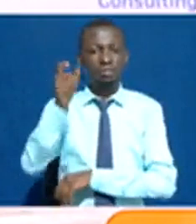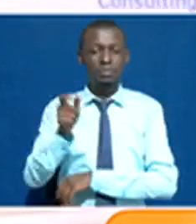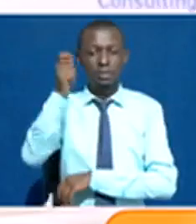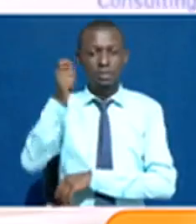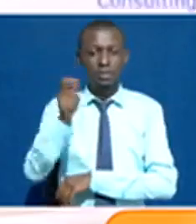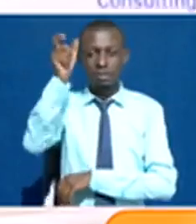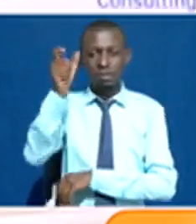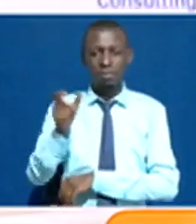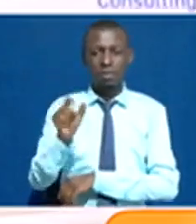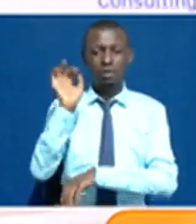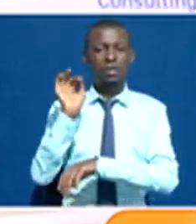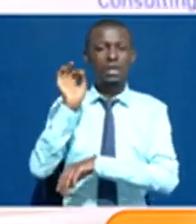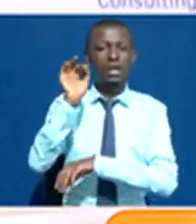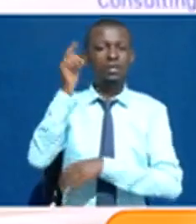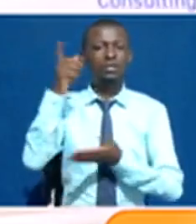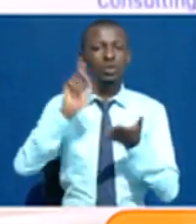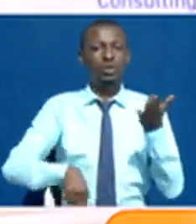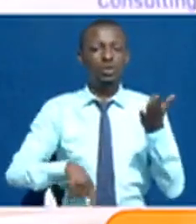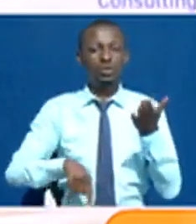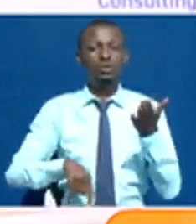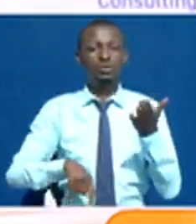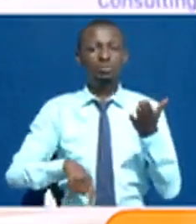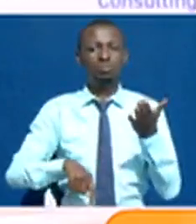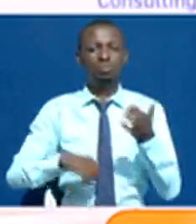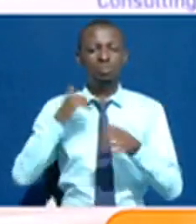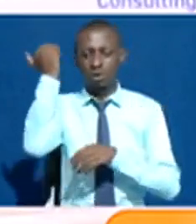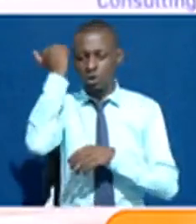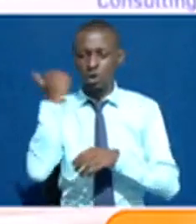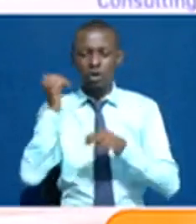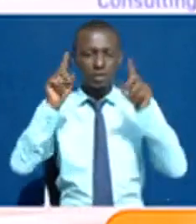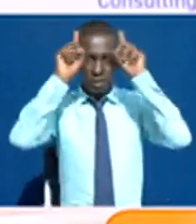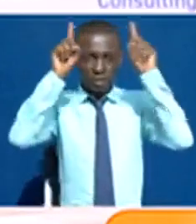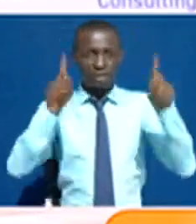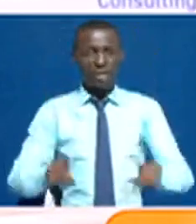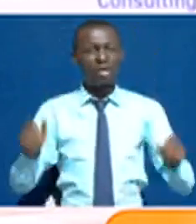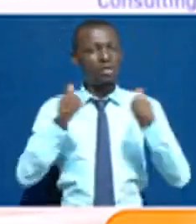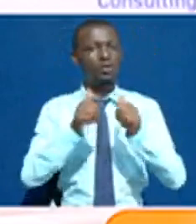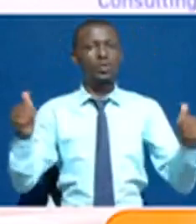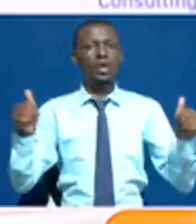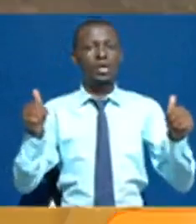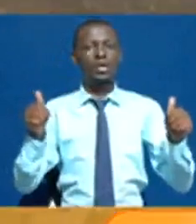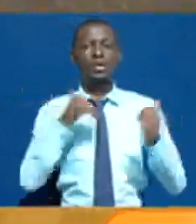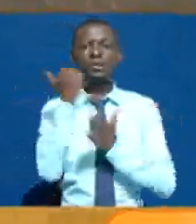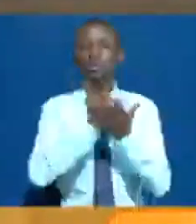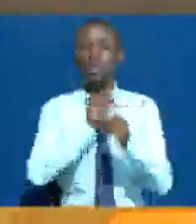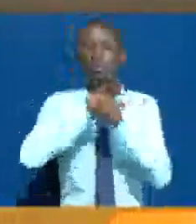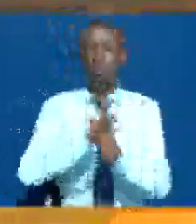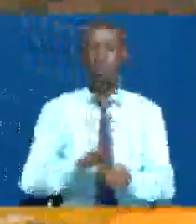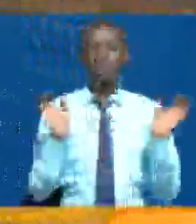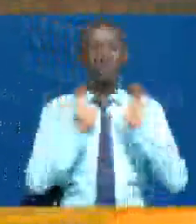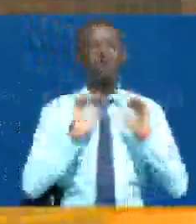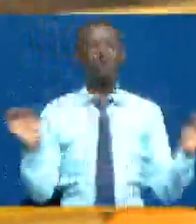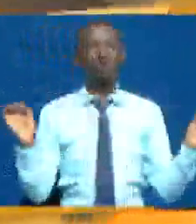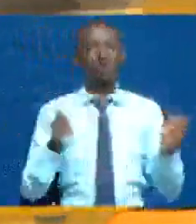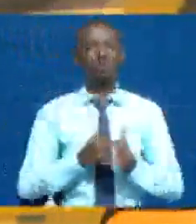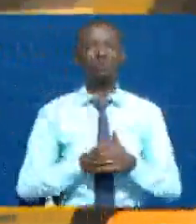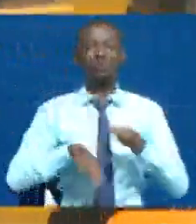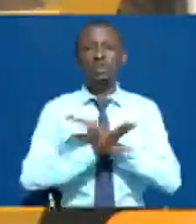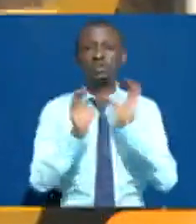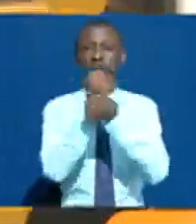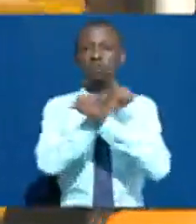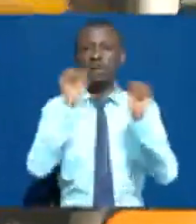exercise judicial discretion and not sabotage that program. The deputy president, while